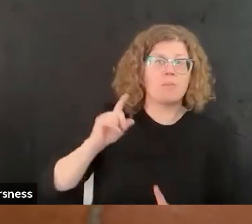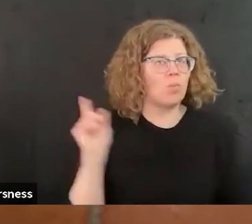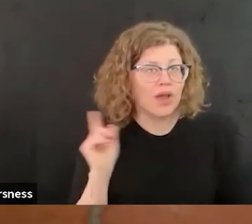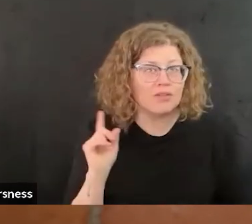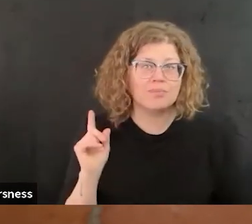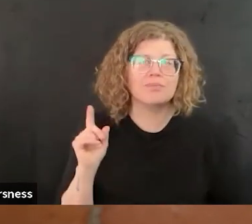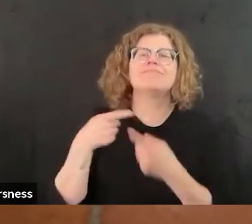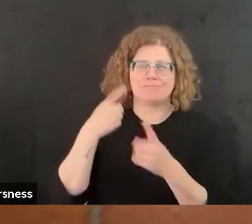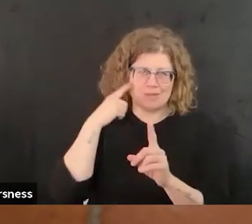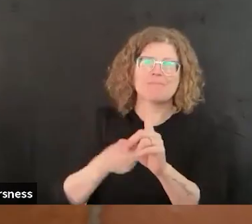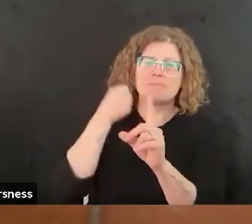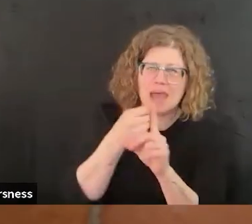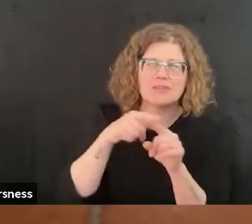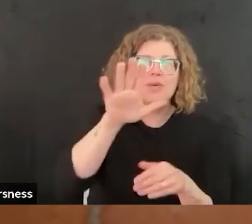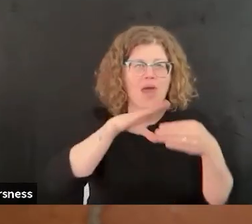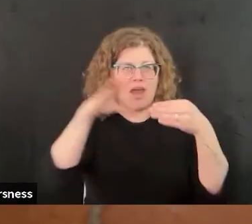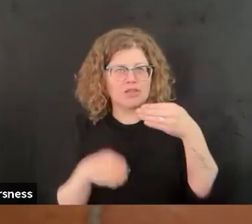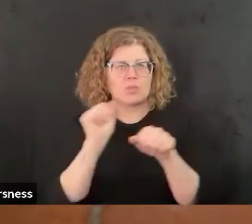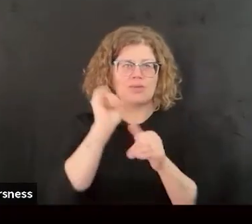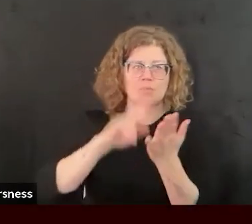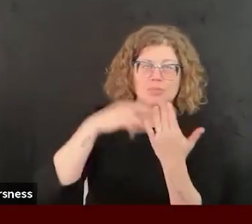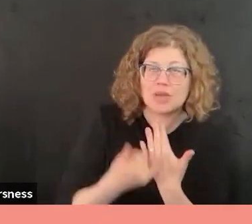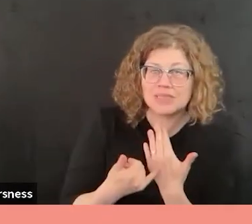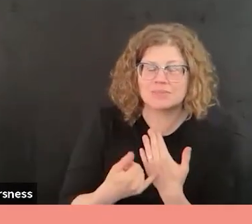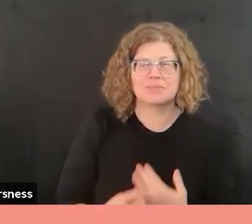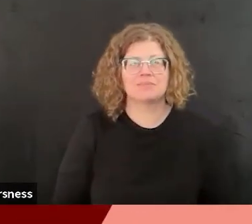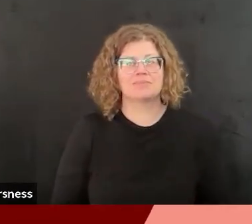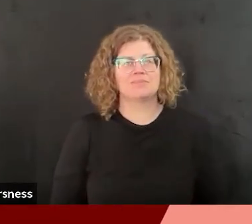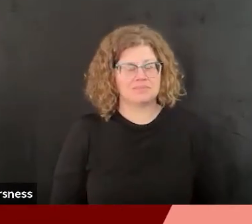your money often defines some of those outcomes.